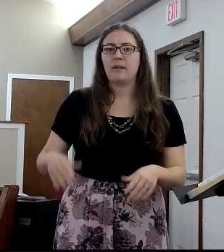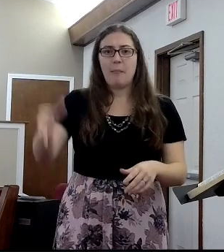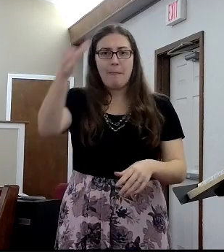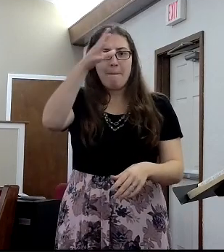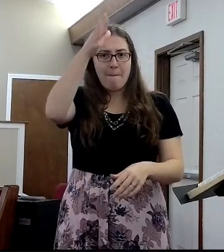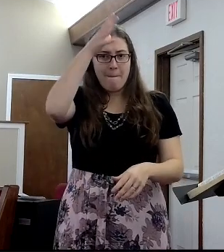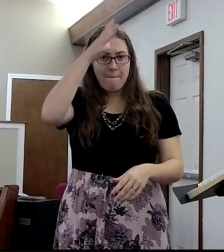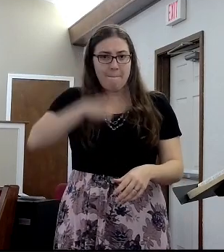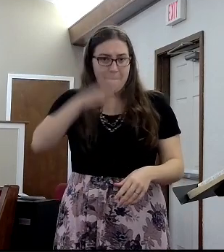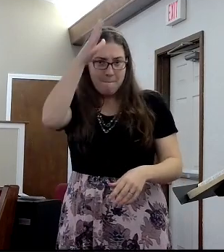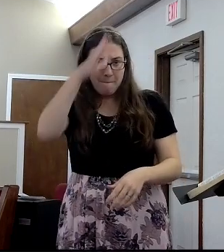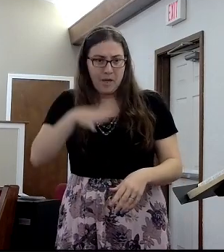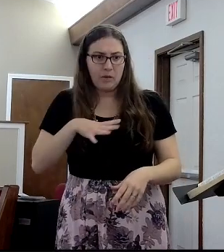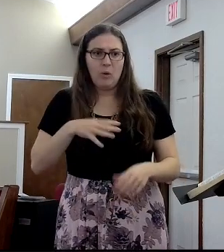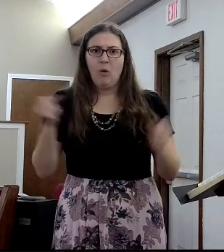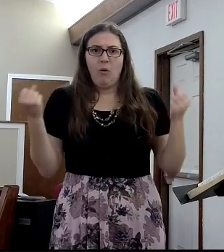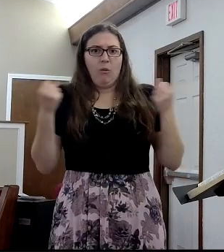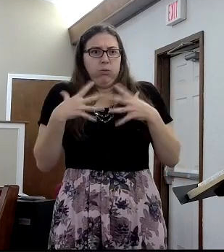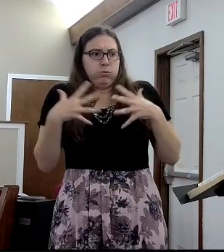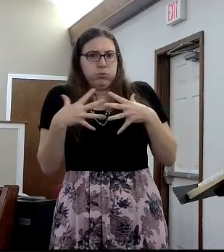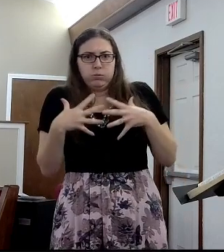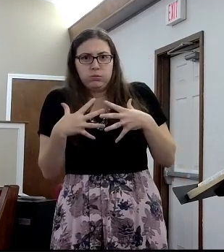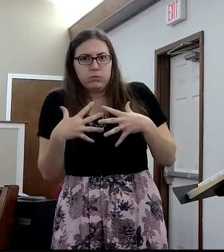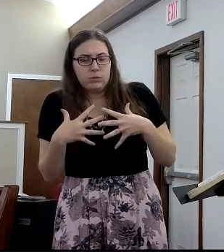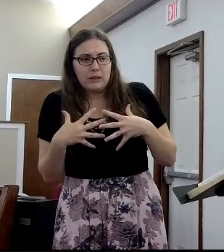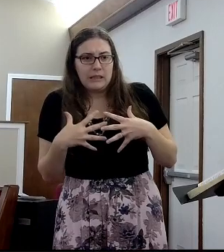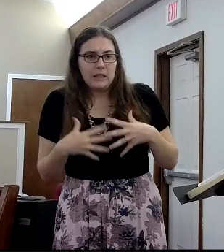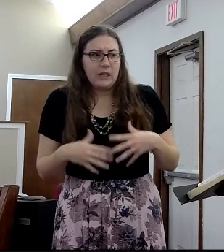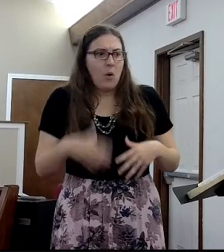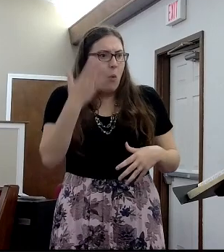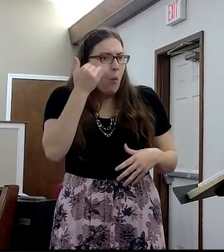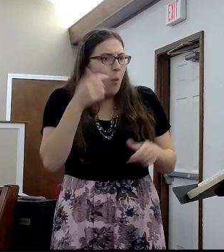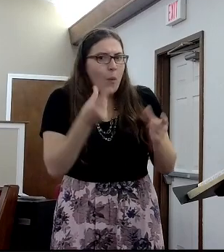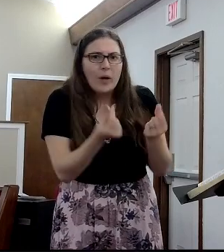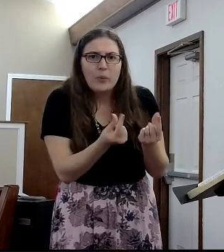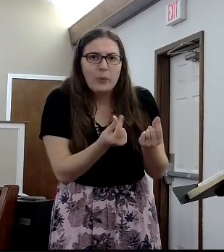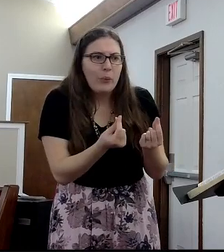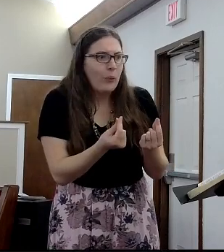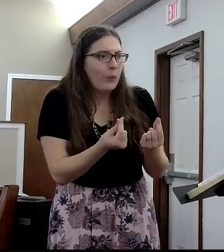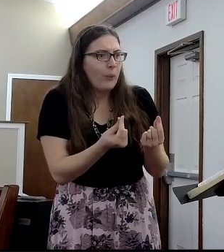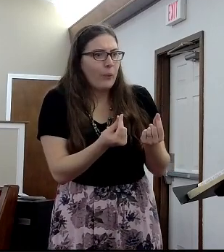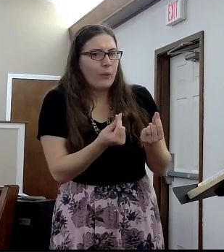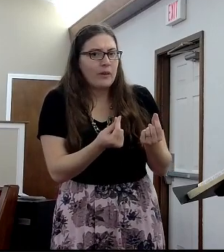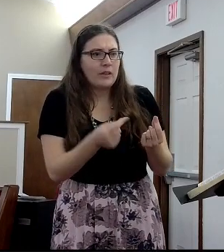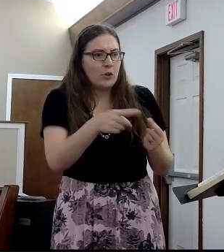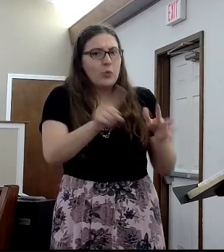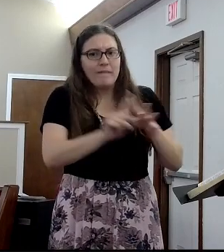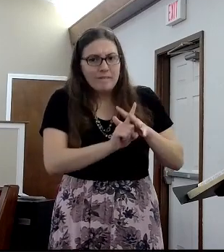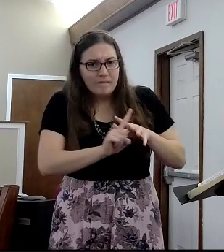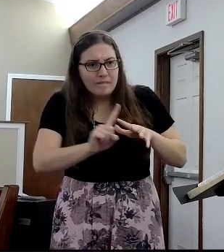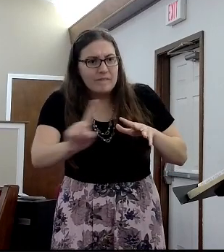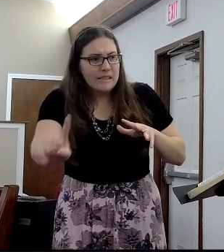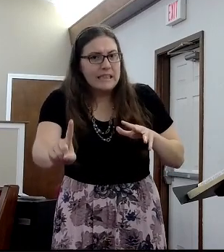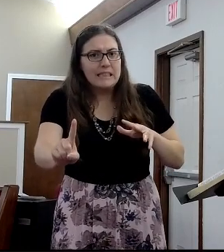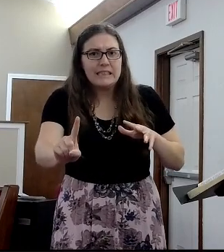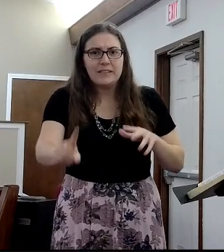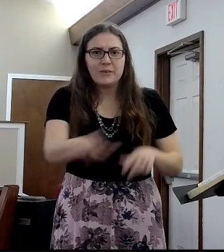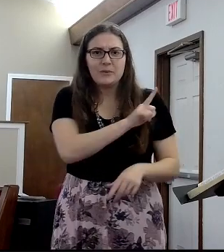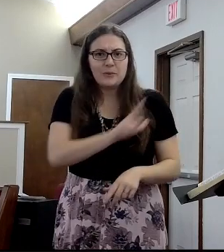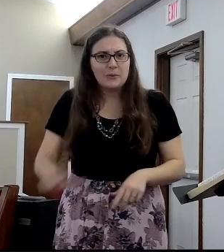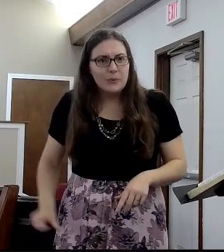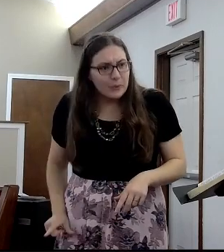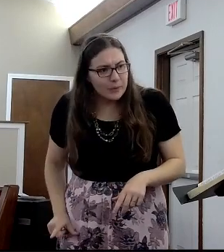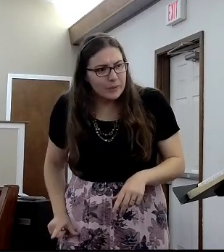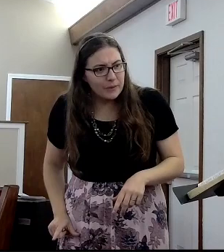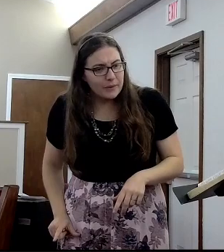exceedingly afraid, and said unto him, why hast thou done this? For the men knew that he had fled from the presence of the